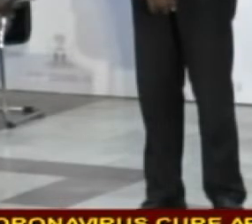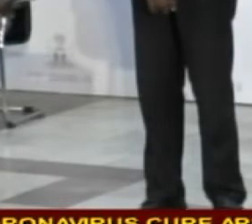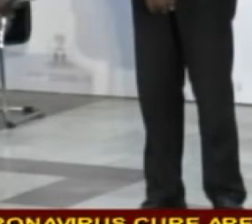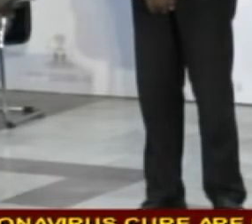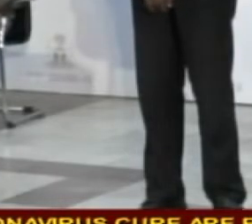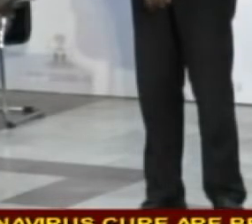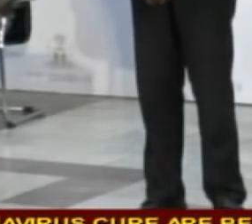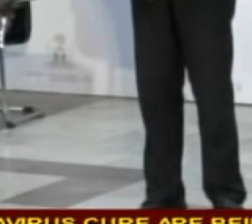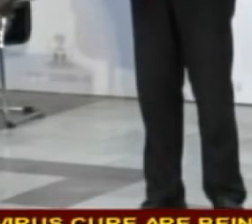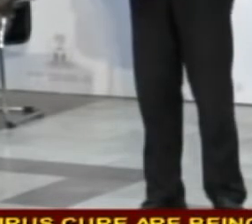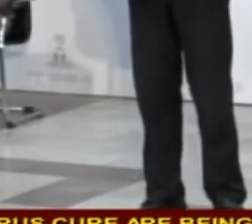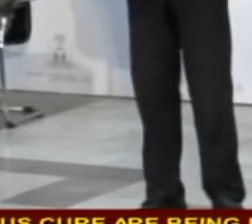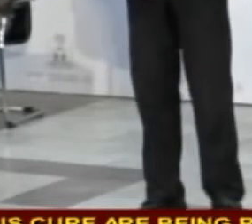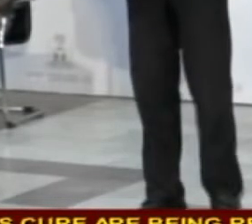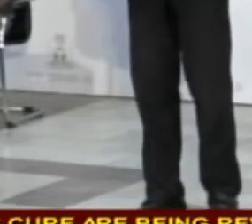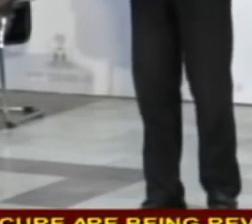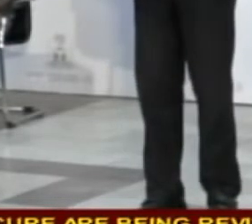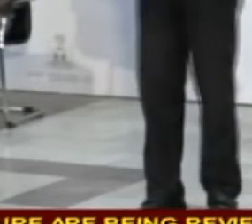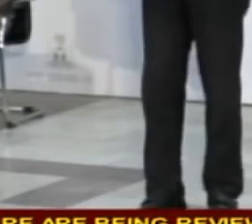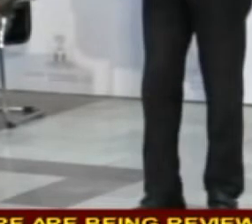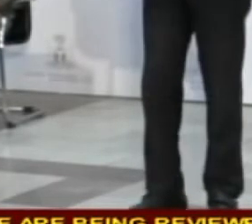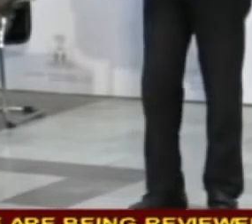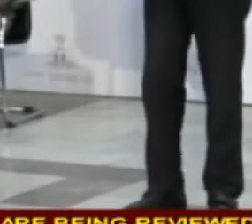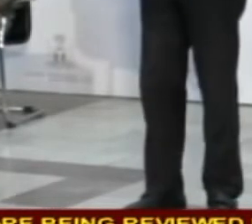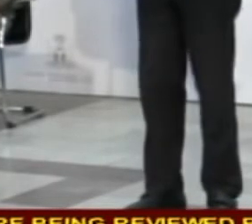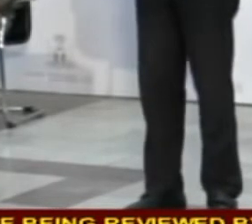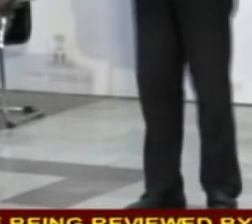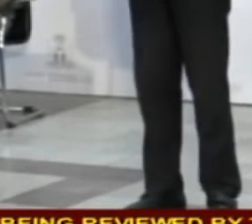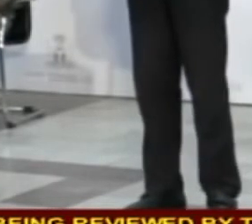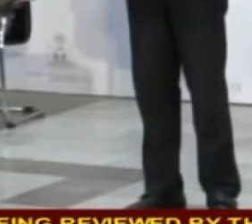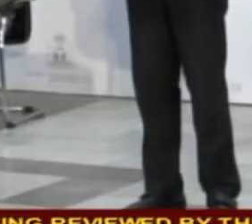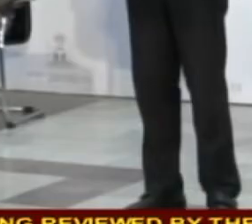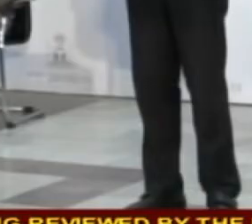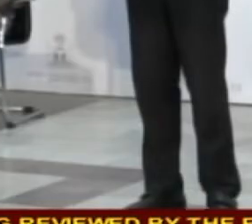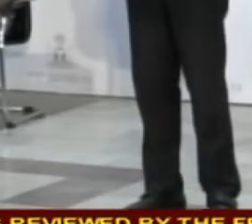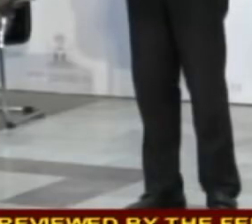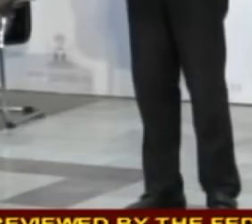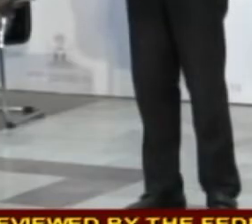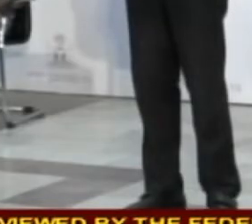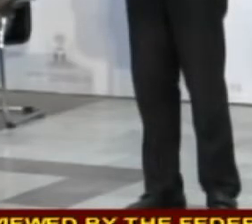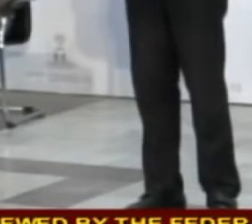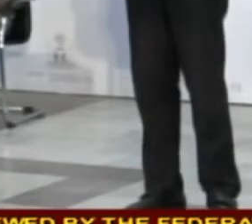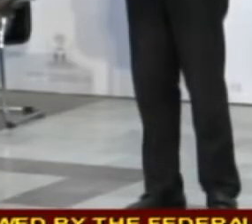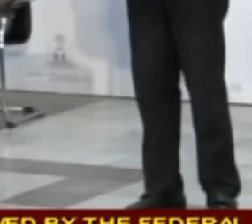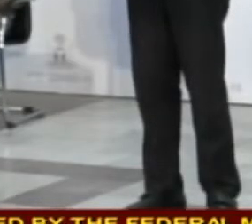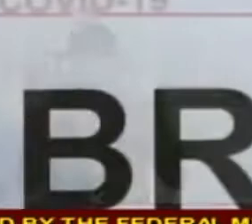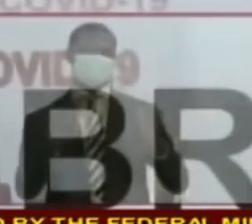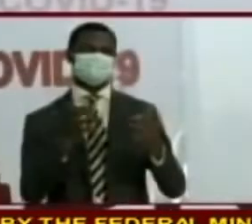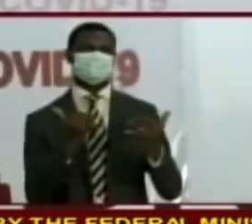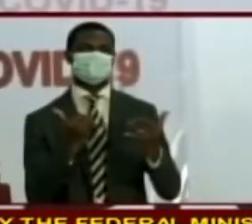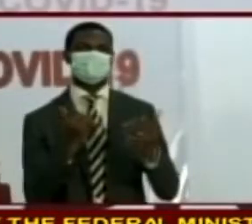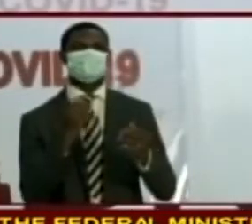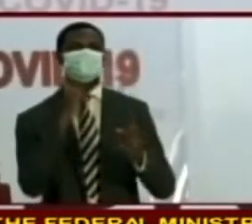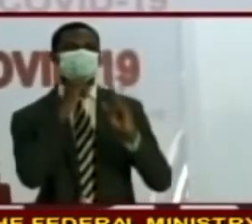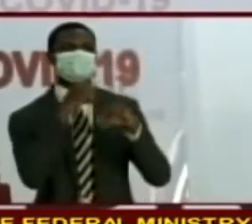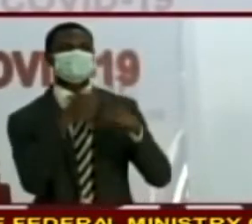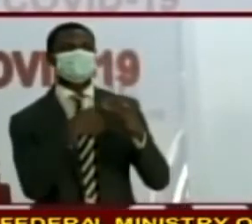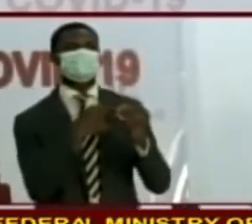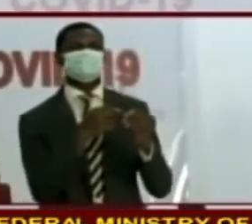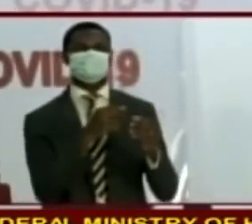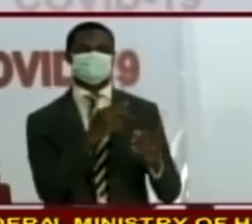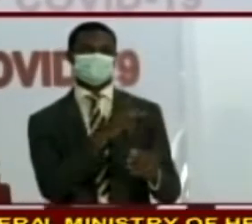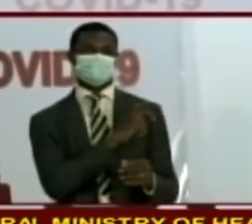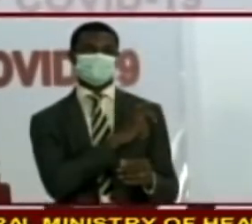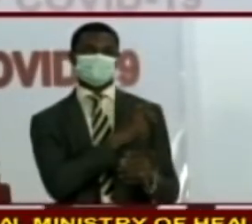I think most of the questions have been dealt with. With regards to the security allowances that